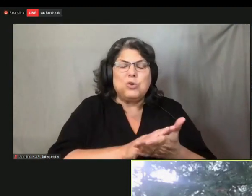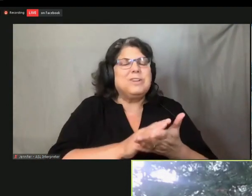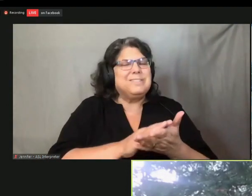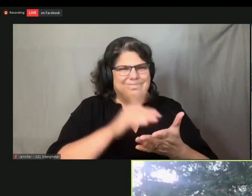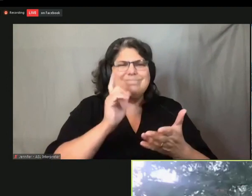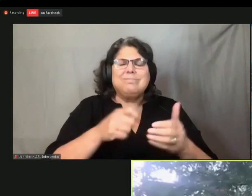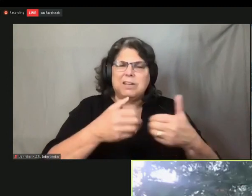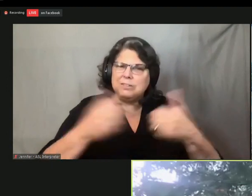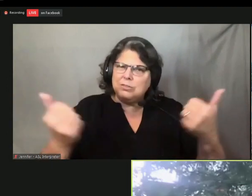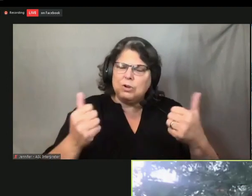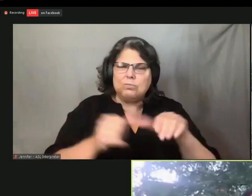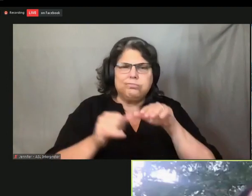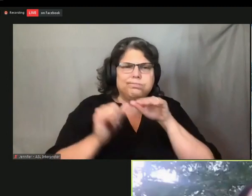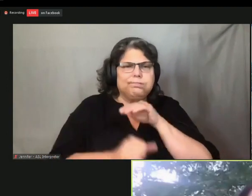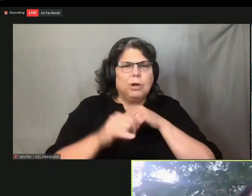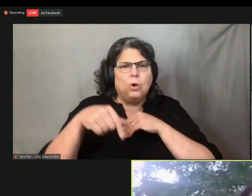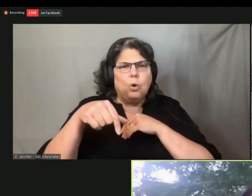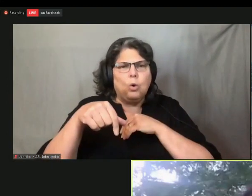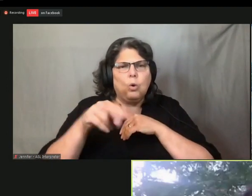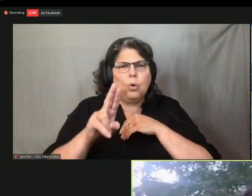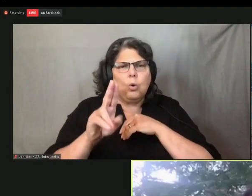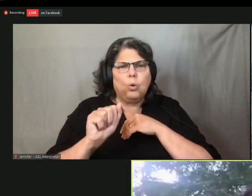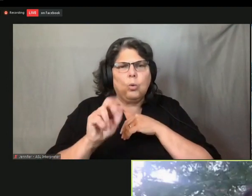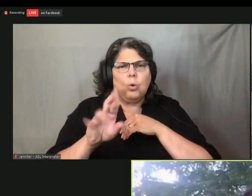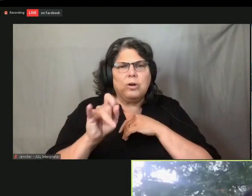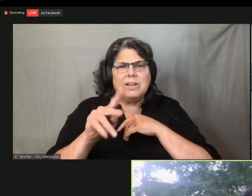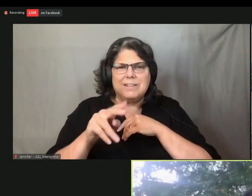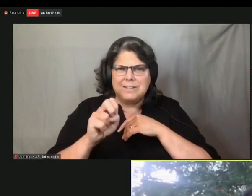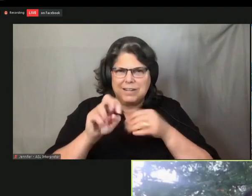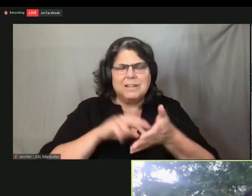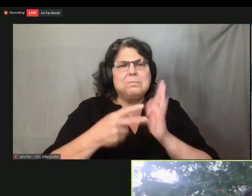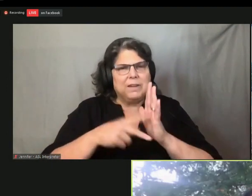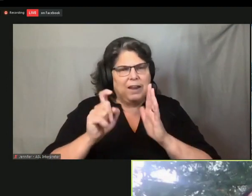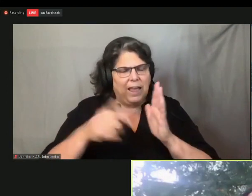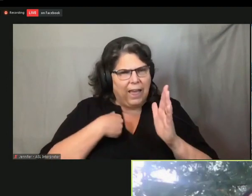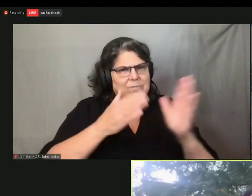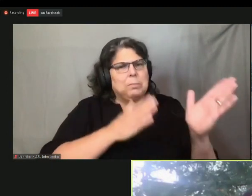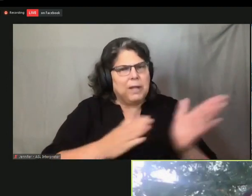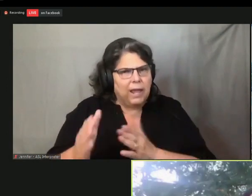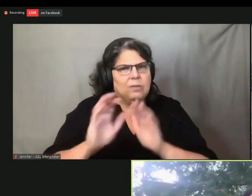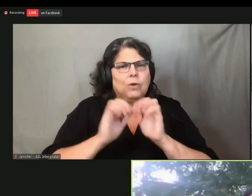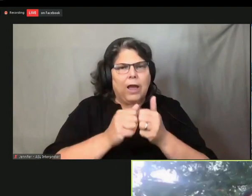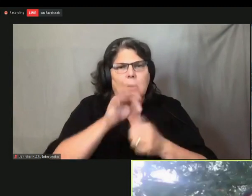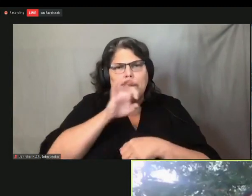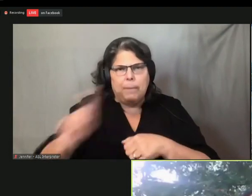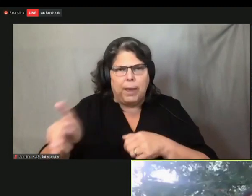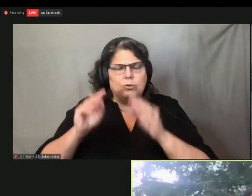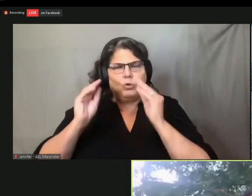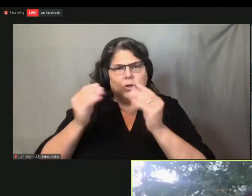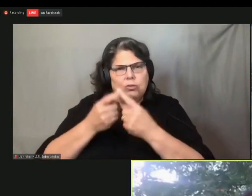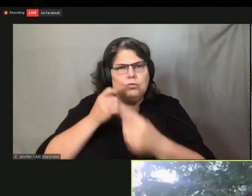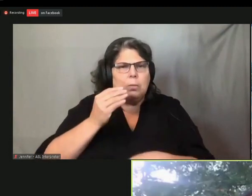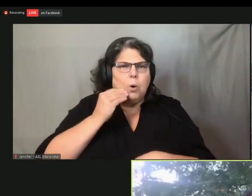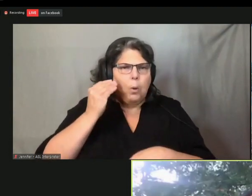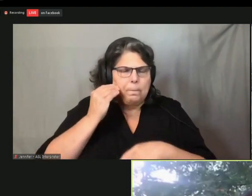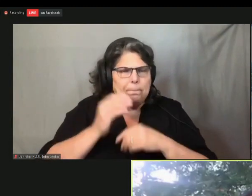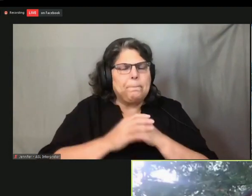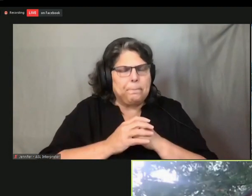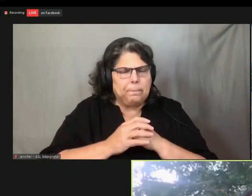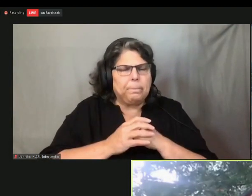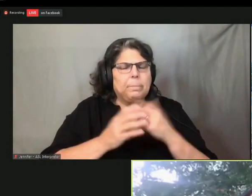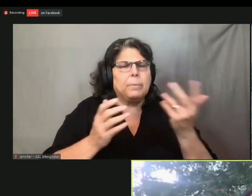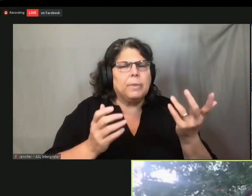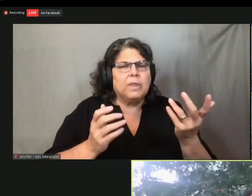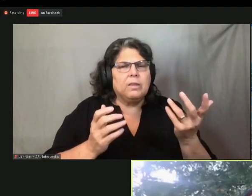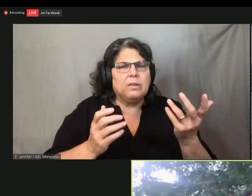and communication plans for parents and staff. The state of California is urging schools to focus on providing